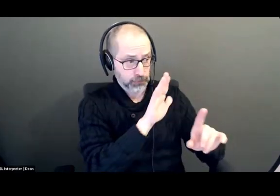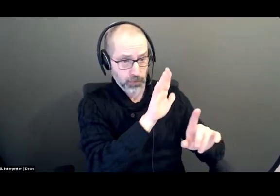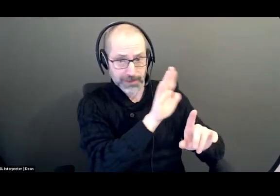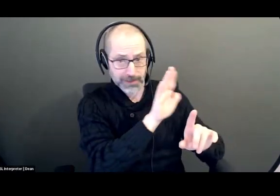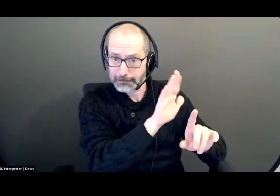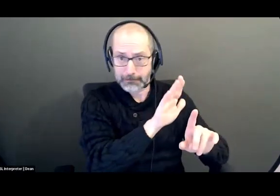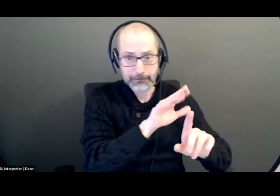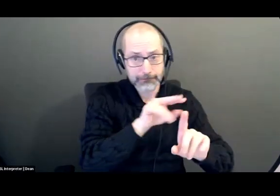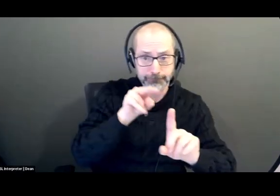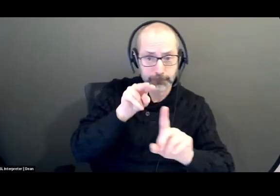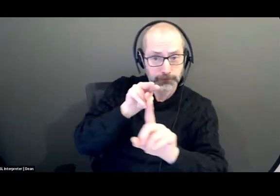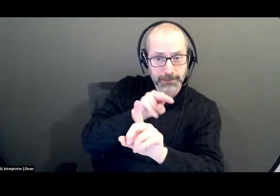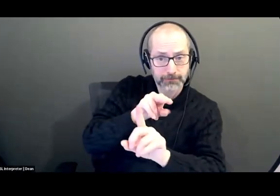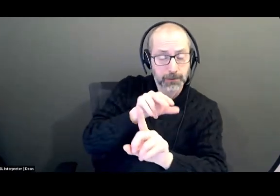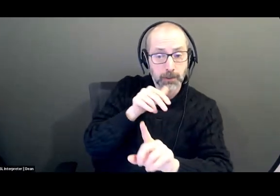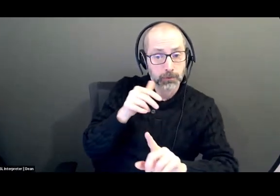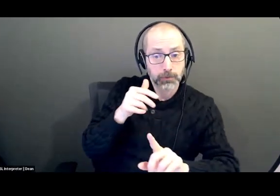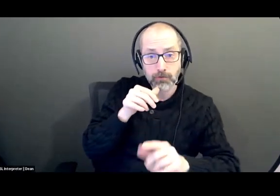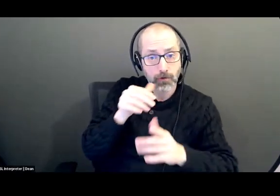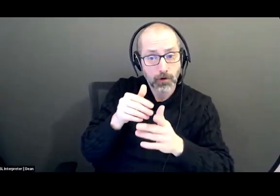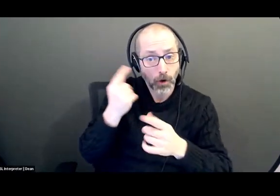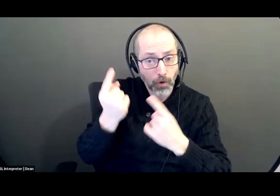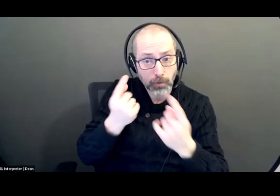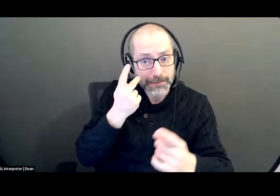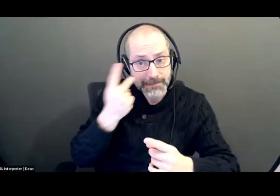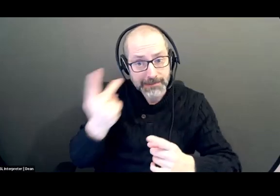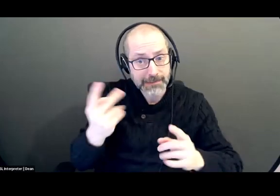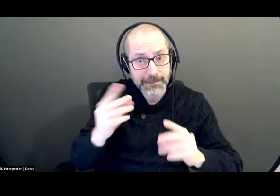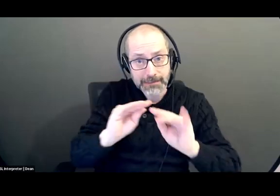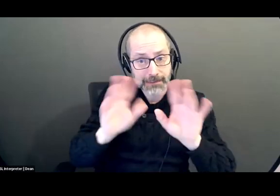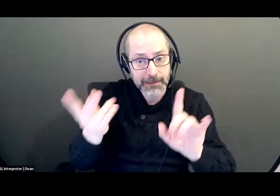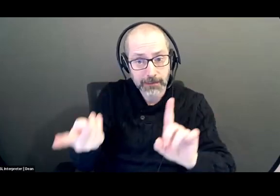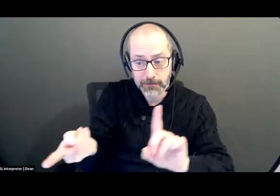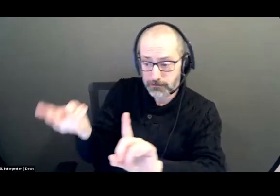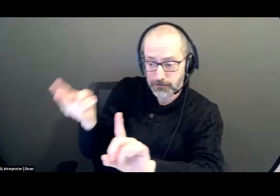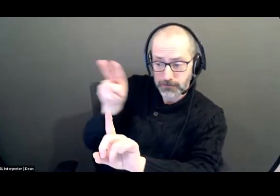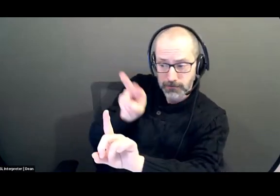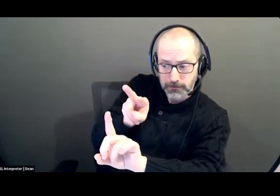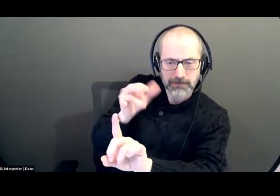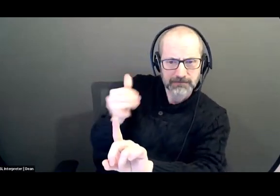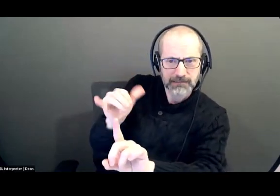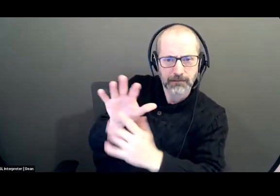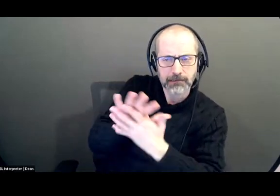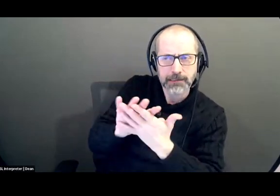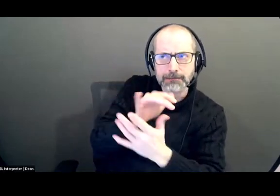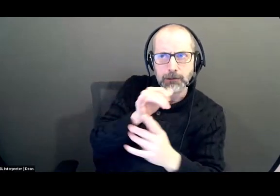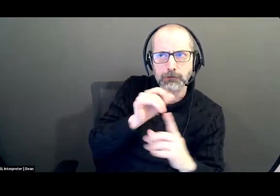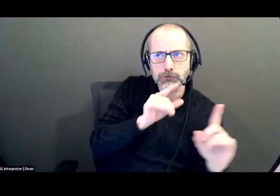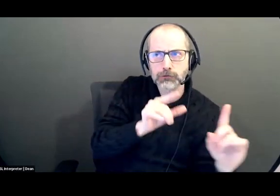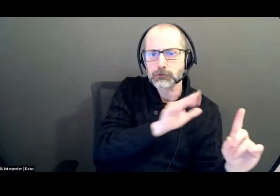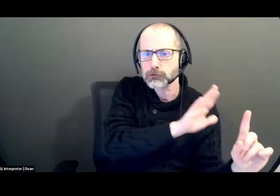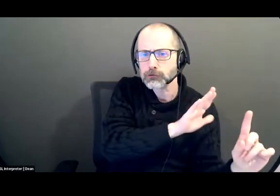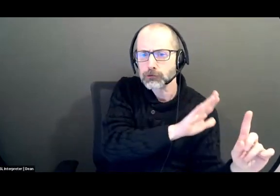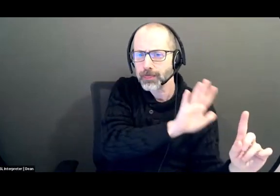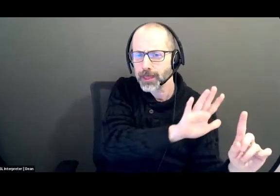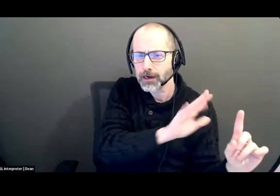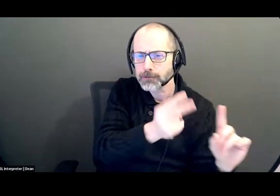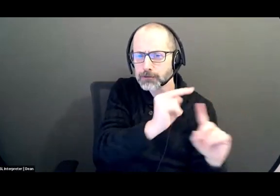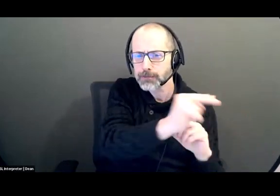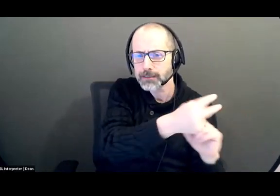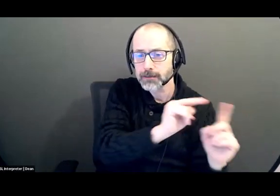Lindy. You probably summed it up better, but I'm just saying, yeah, it's just a really